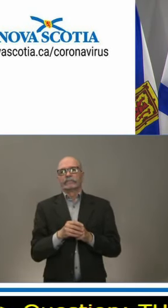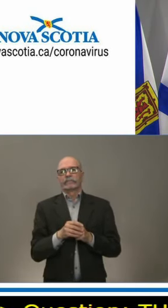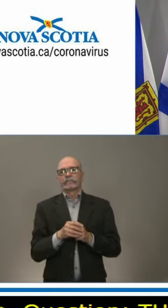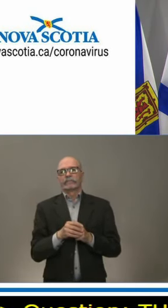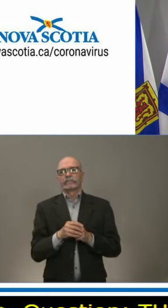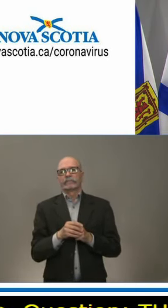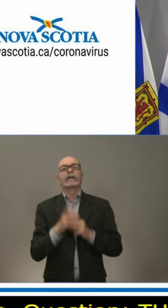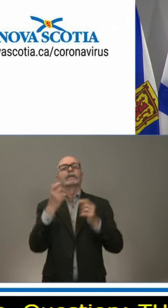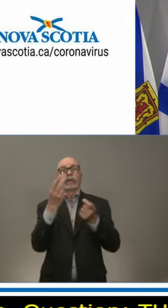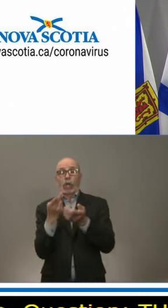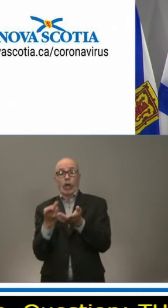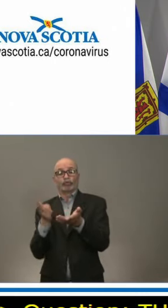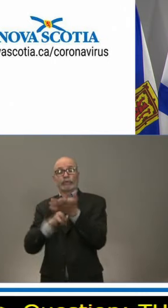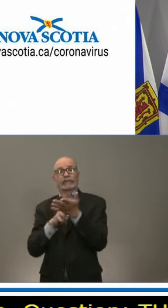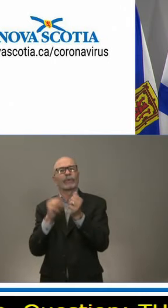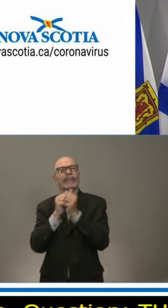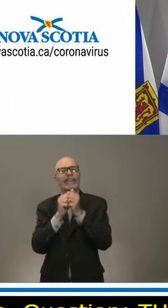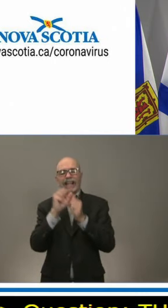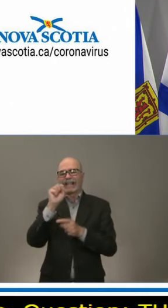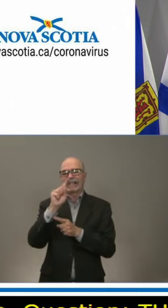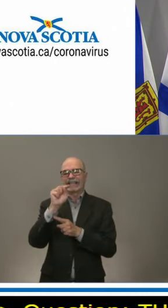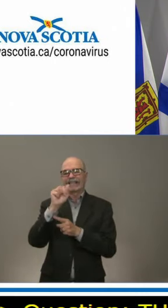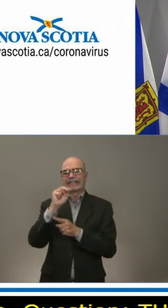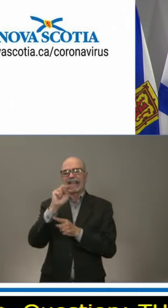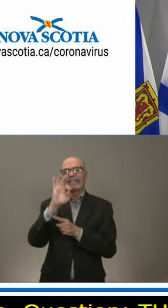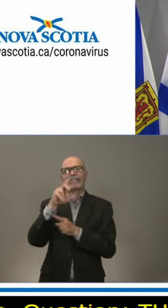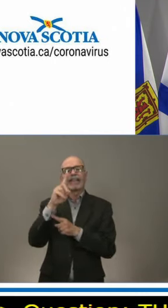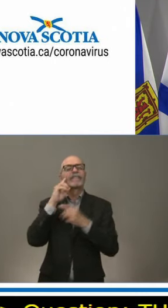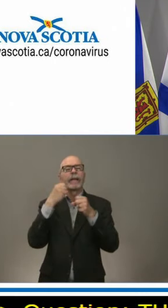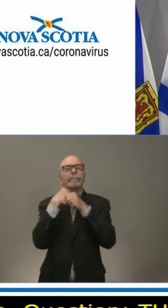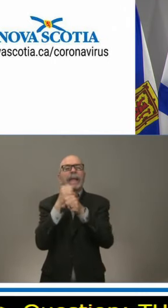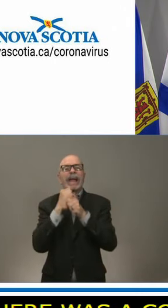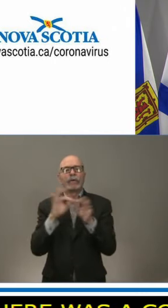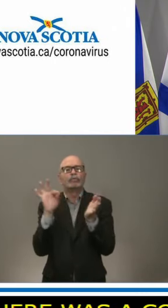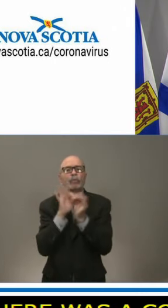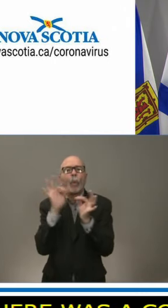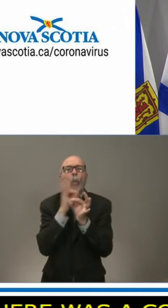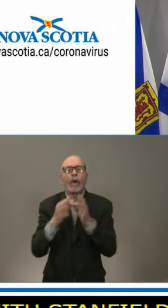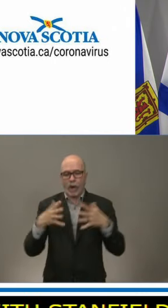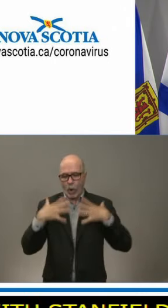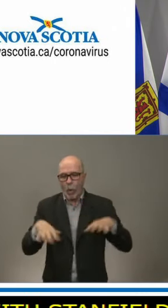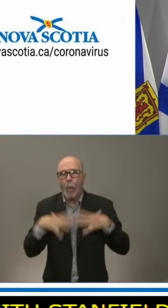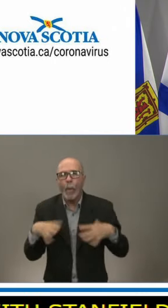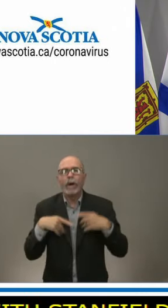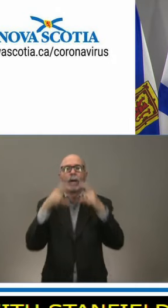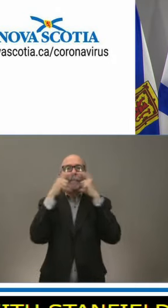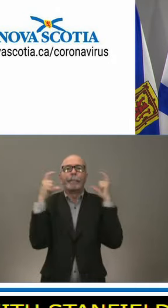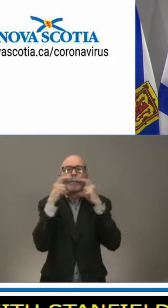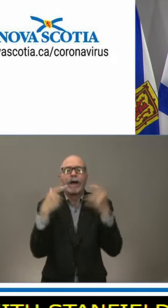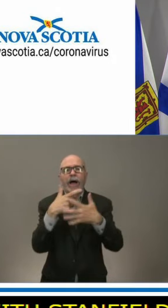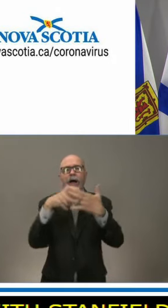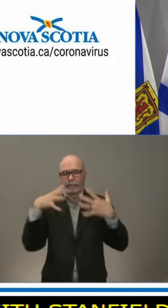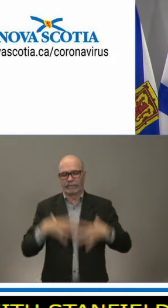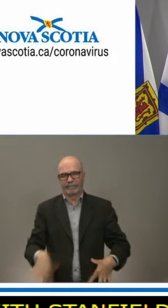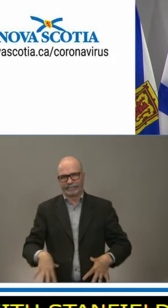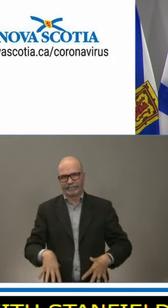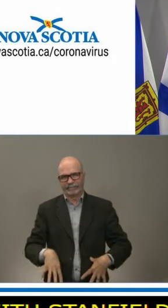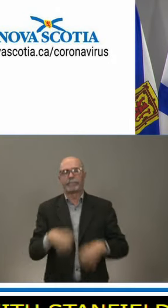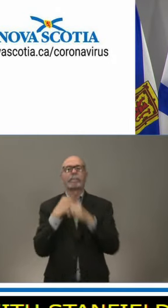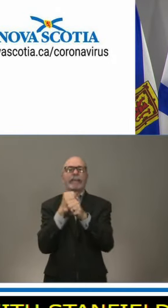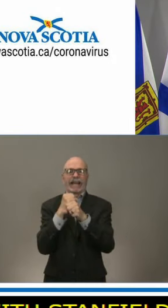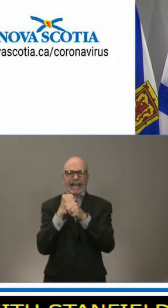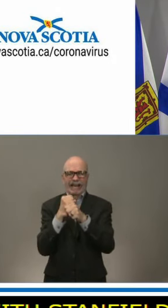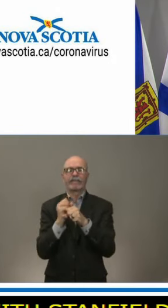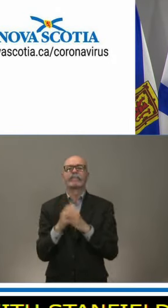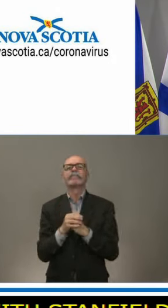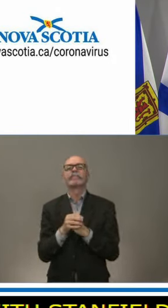480,000 gowns over the next 16 weeks. I'm wondering what that means to the overall supply of